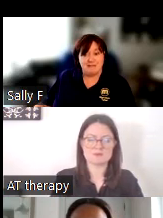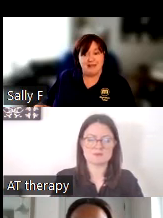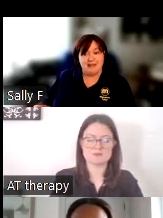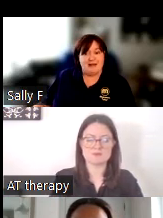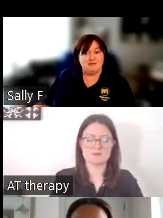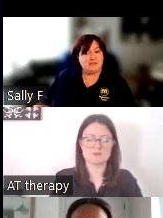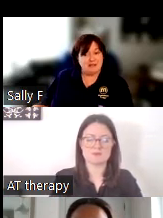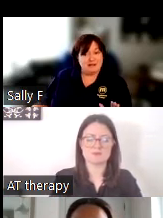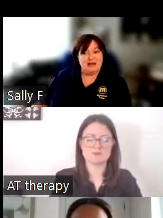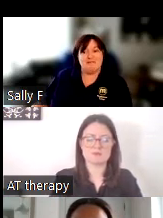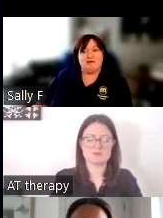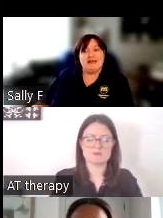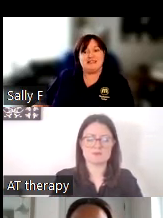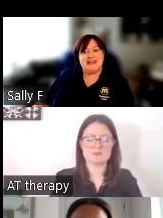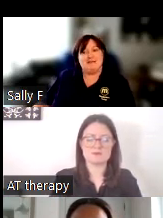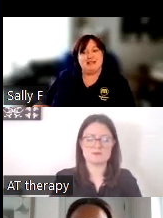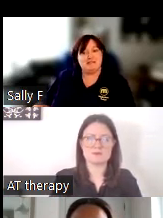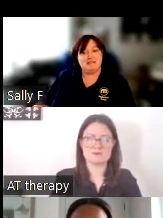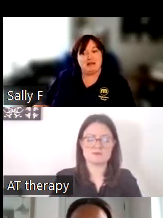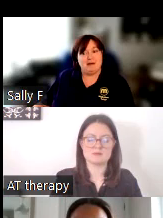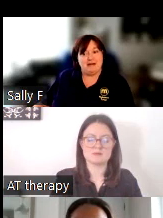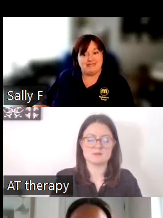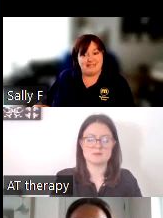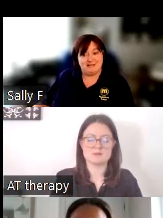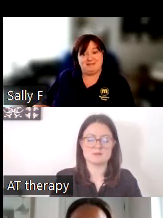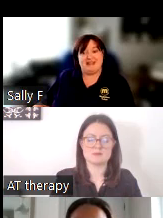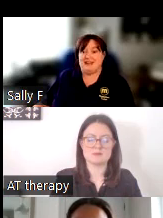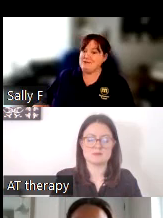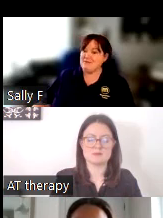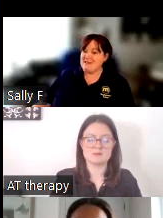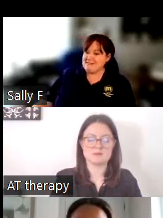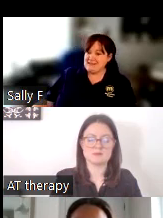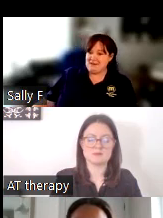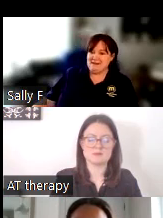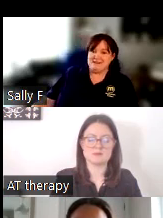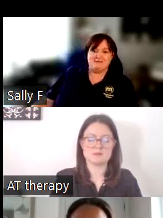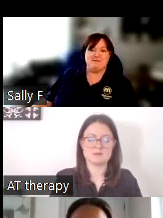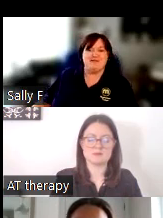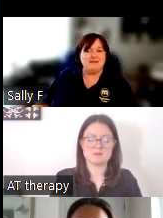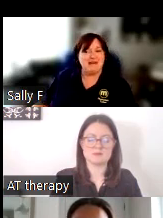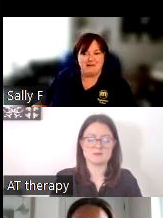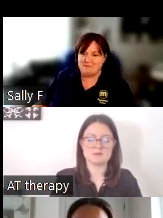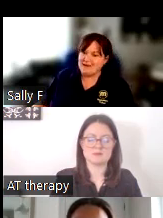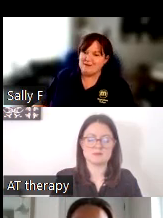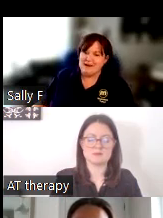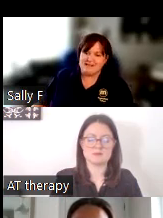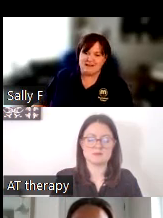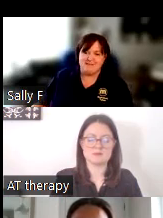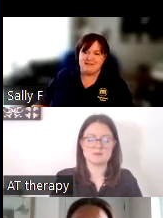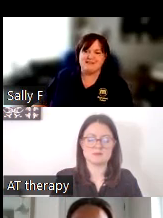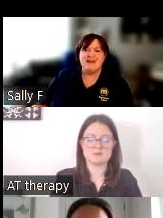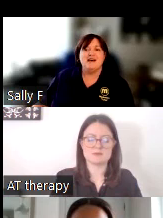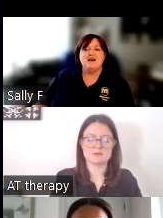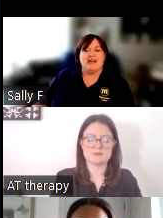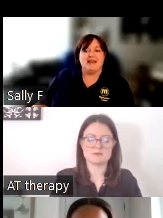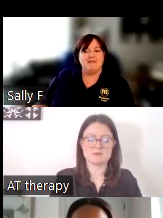previously. I'm just going to quickly tell you a little story about my dad. Now, he was a fantastic man and he was always very proud of me and all my